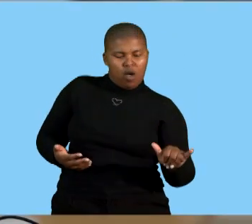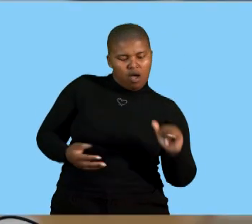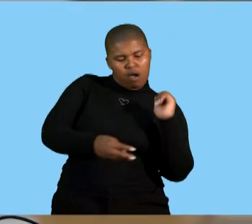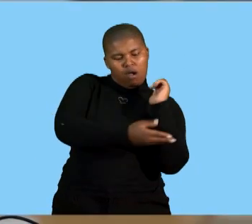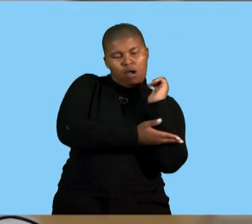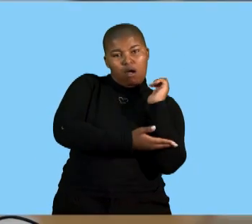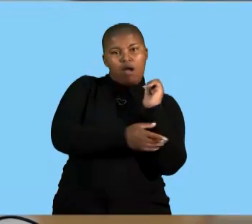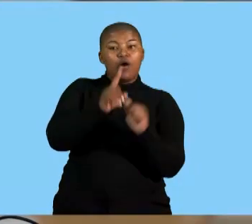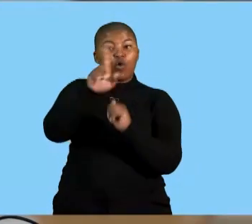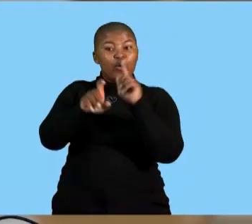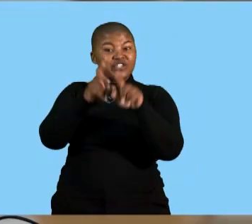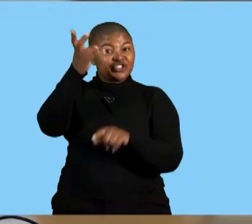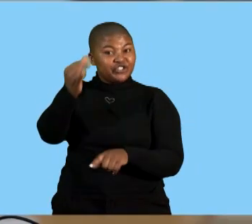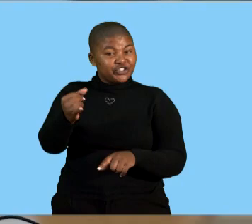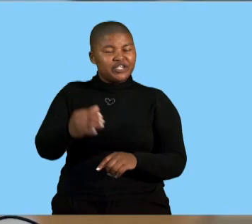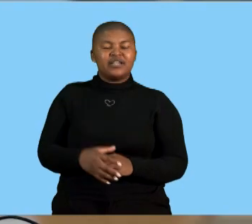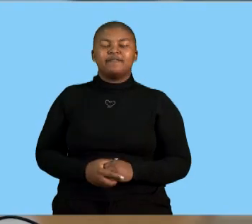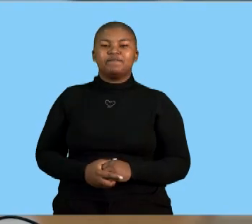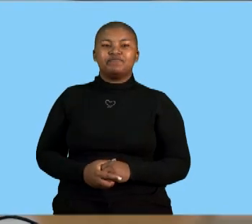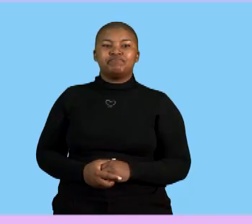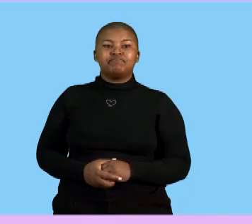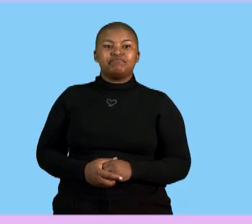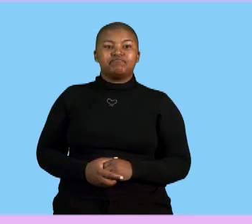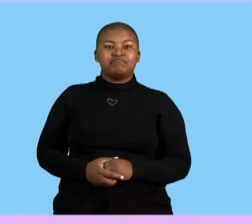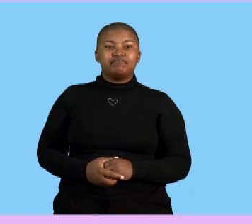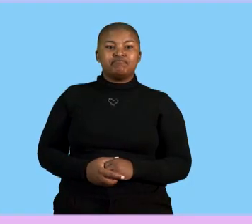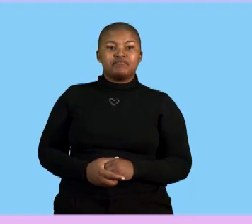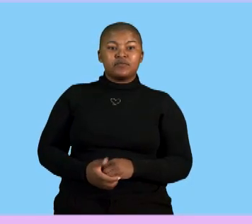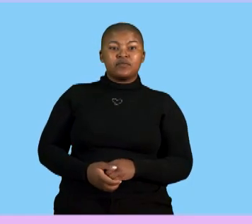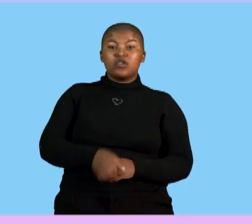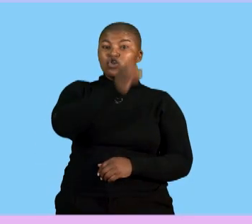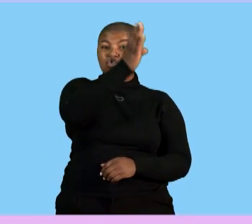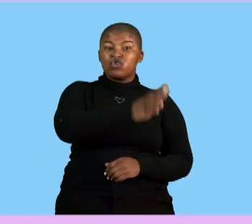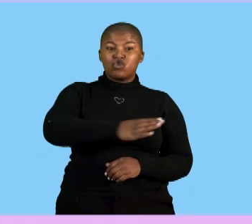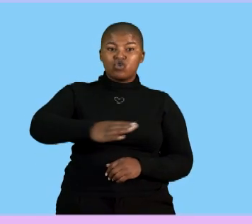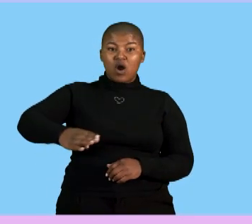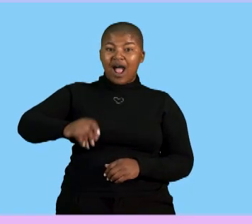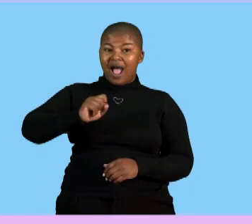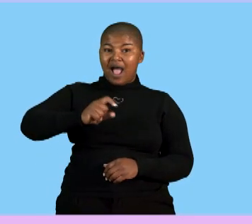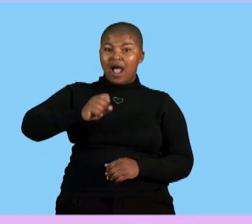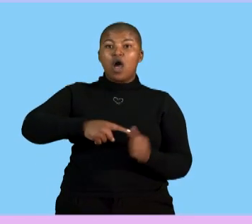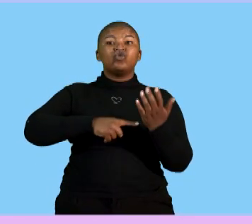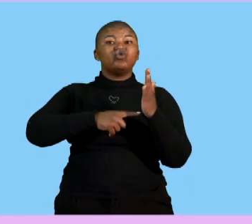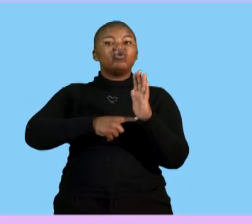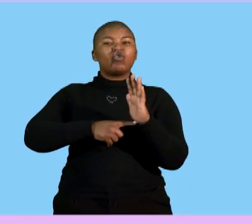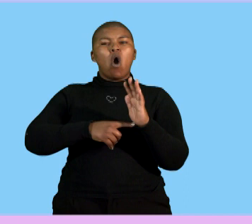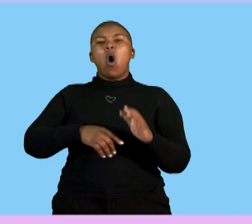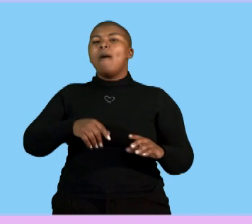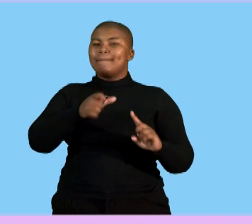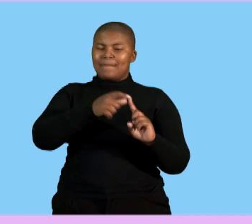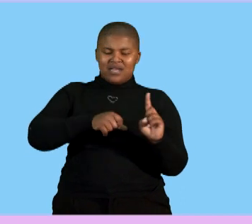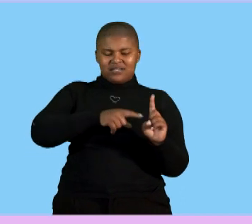look at a question. The graph shows the total distance that John walked in